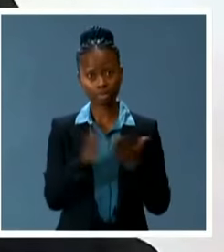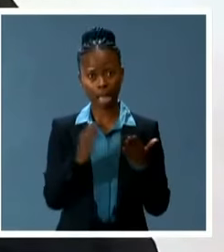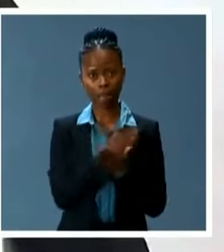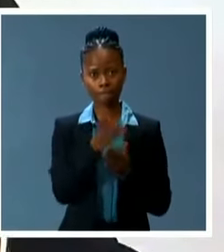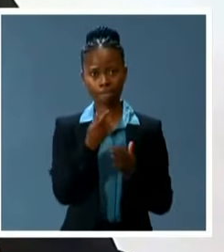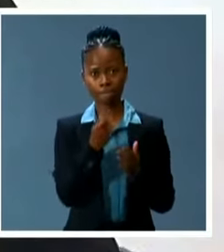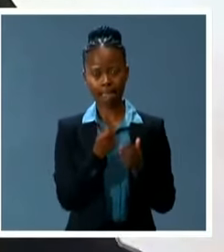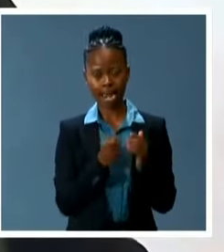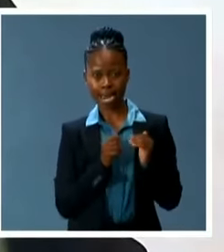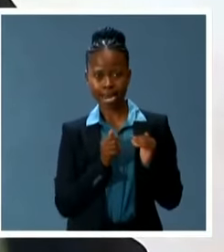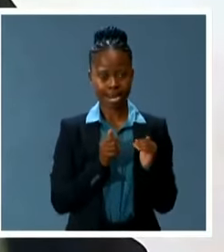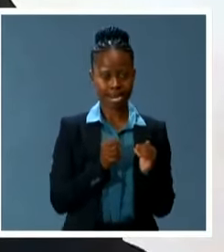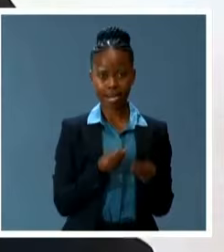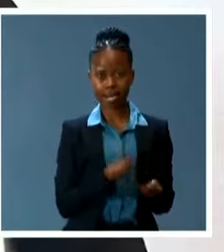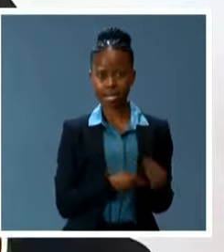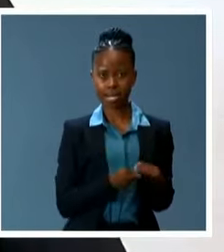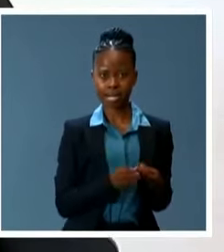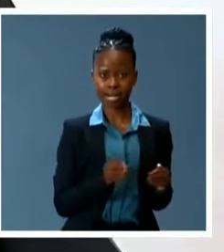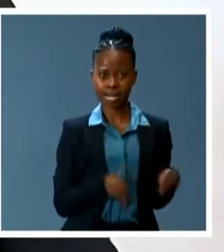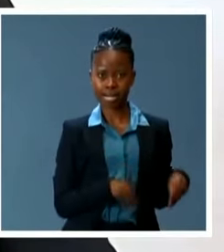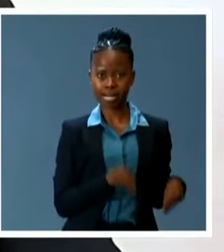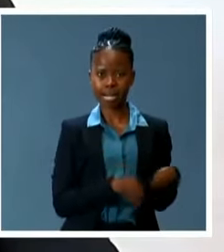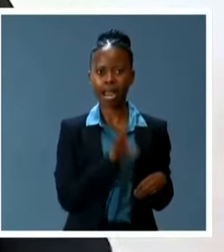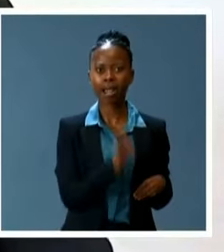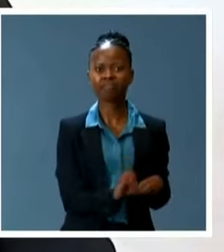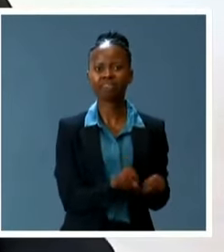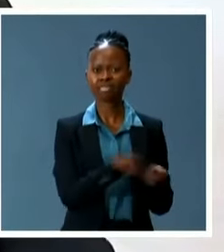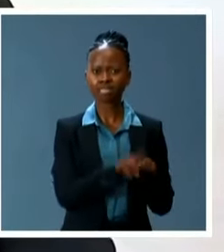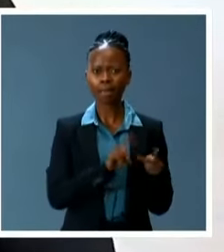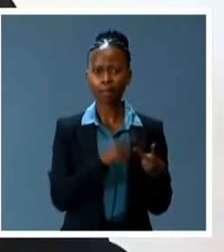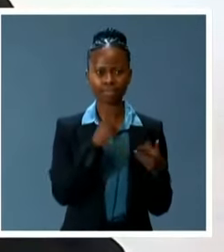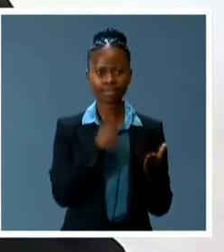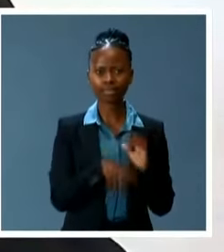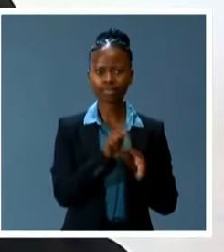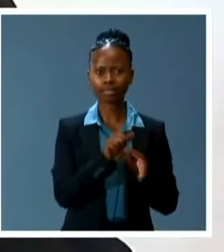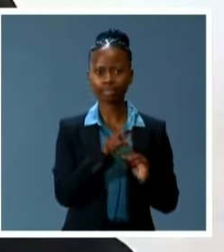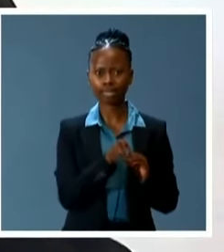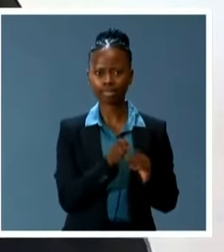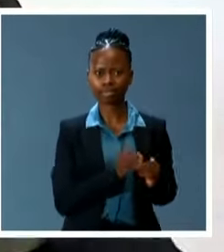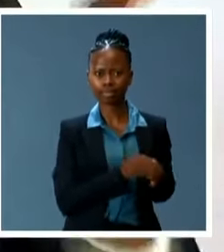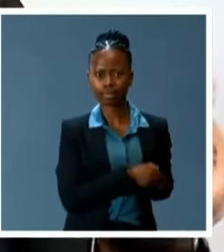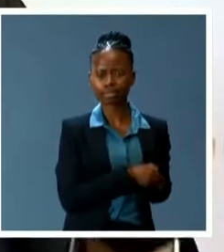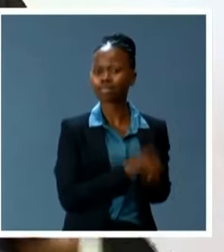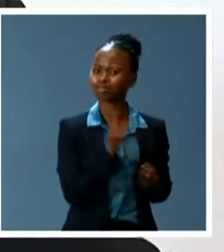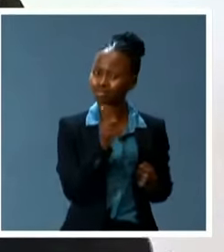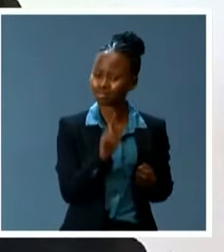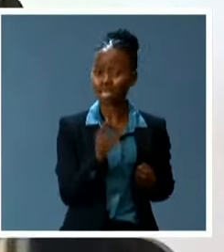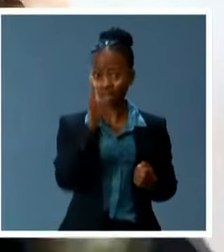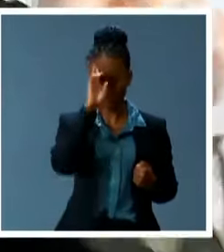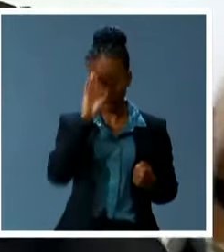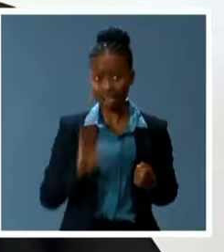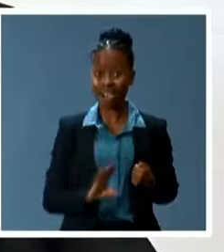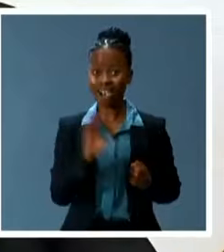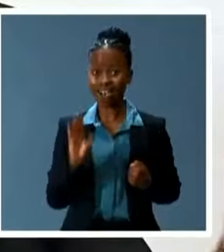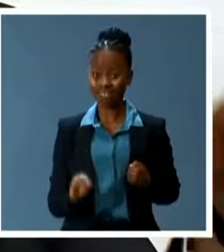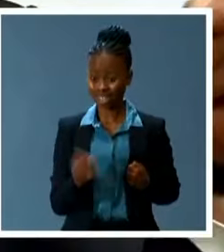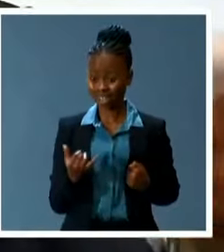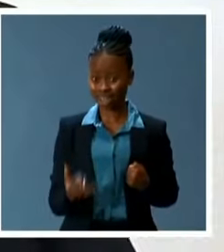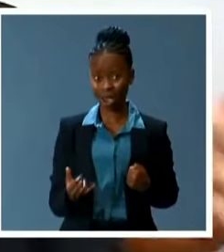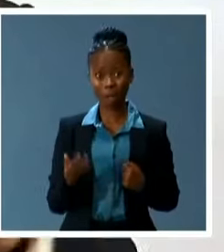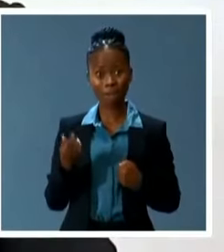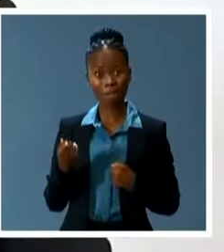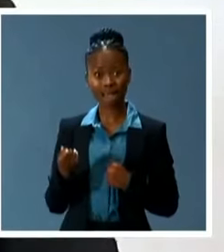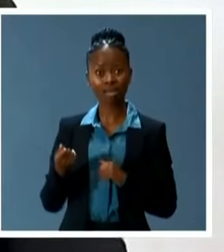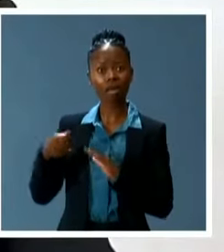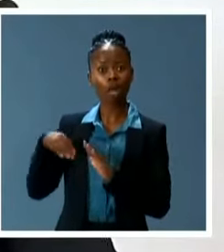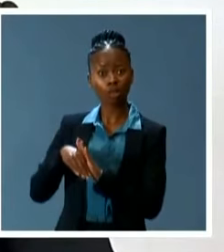laundering and fight tax evasion and illicit financial flows at global level. Africa loses more money in illicit financial flows than the